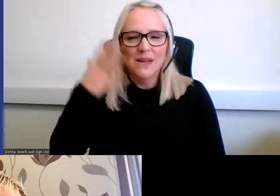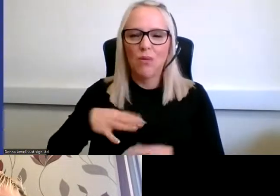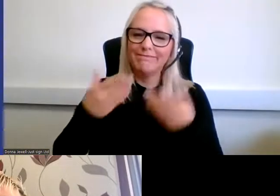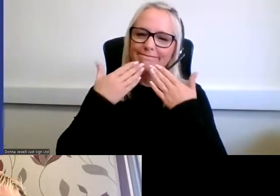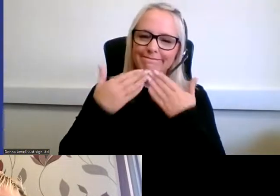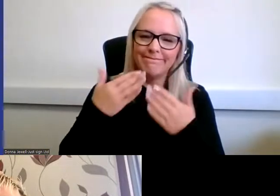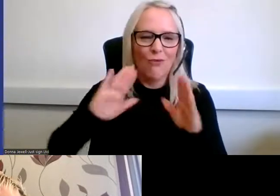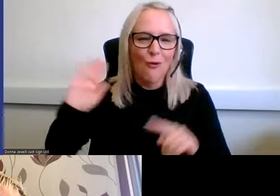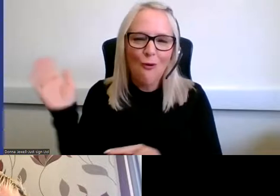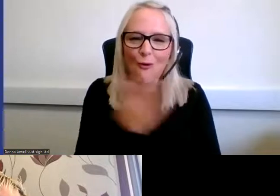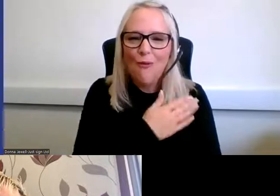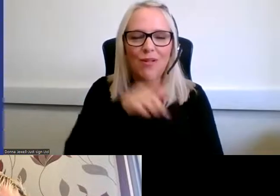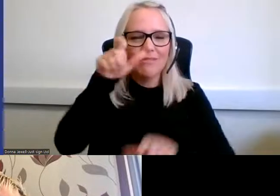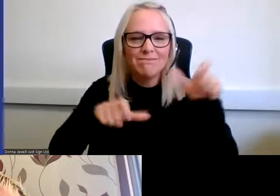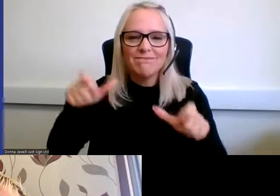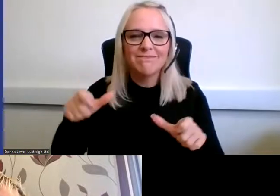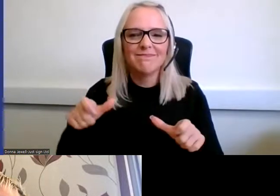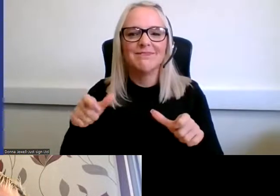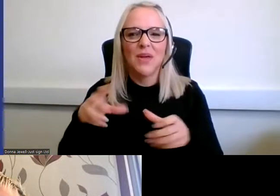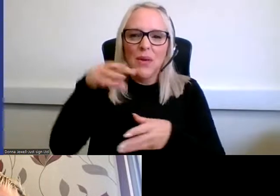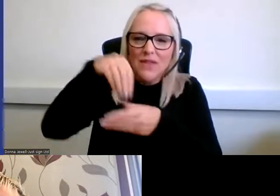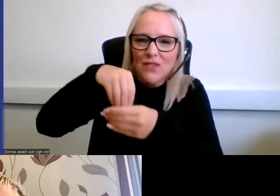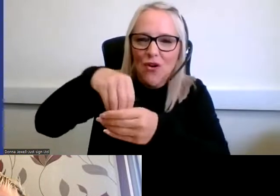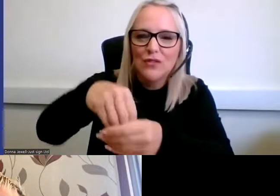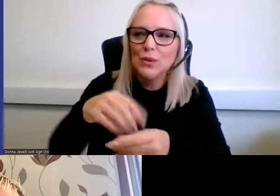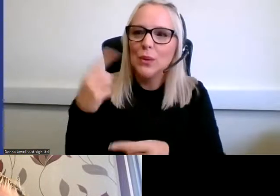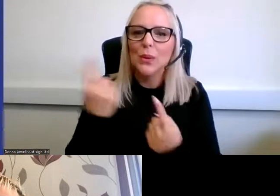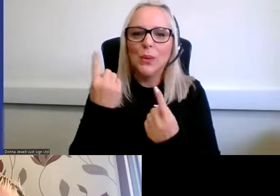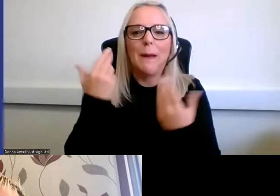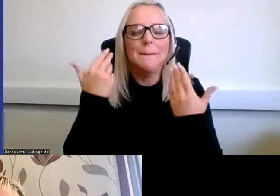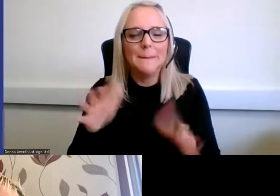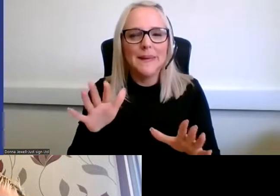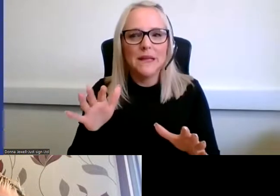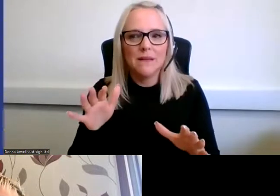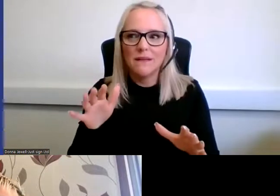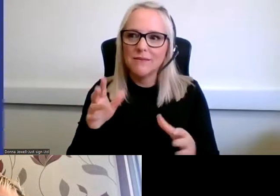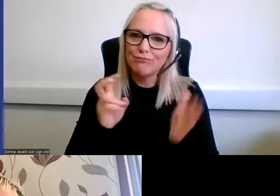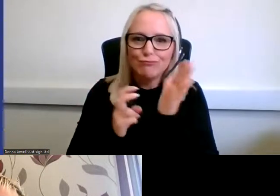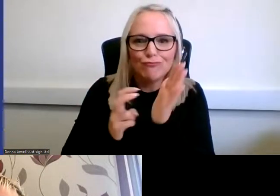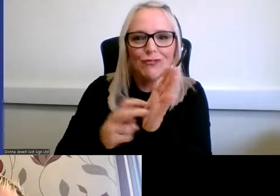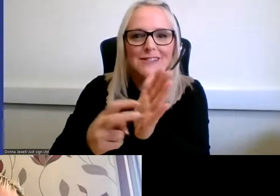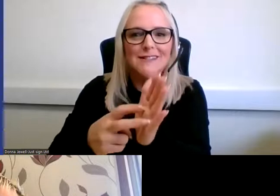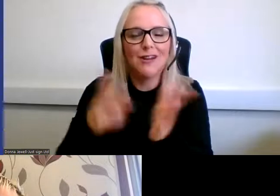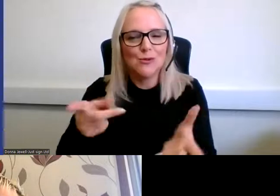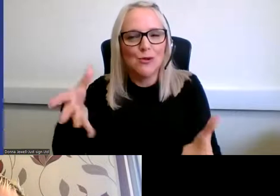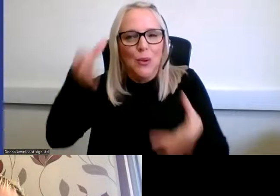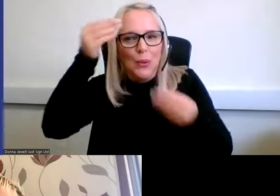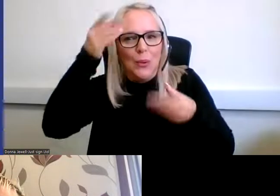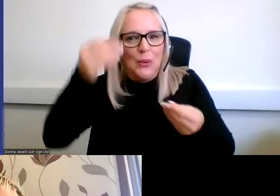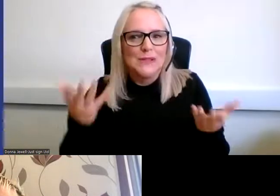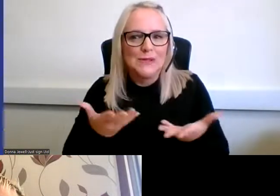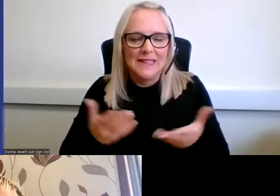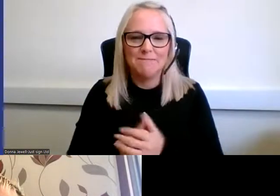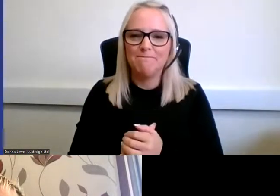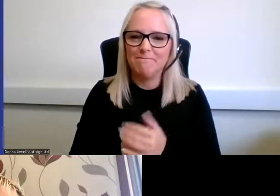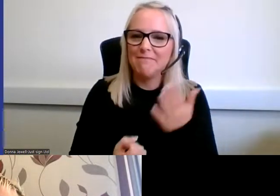presenters, and panel members, and of course to all of you who have signed up to be part of this knowledge share discussion today. This event is brought to you